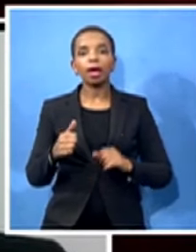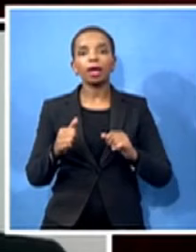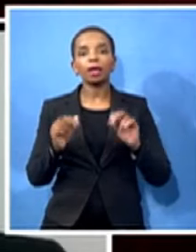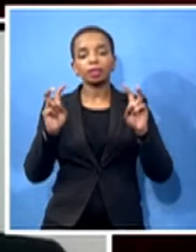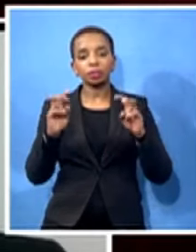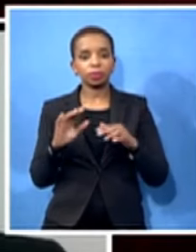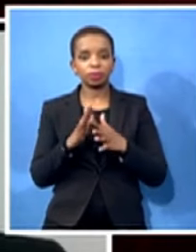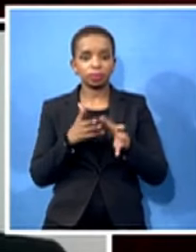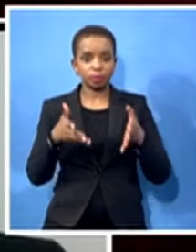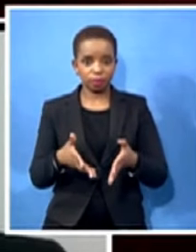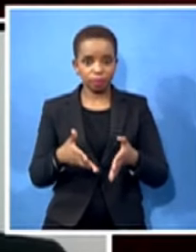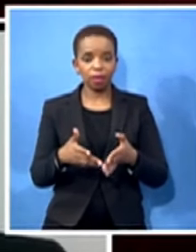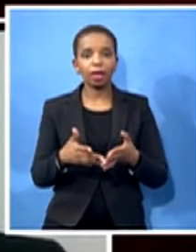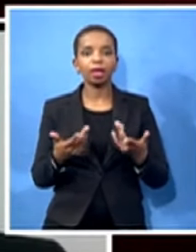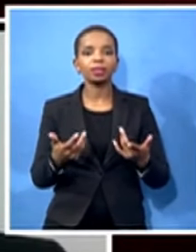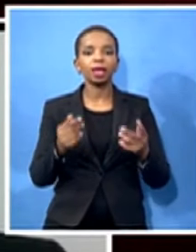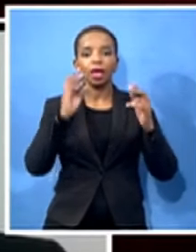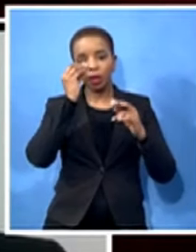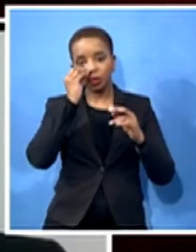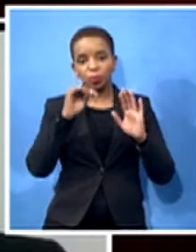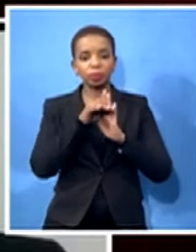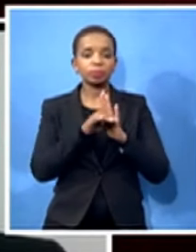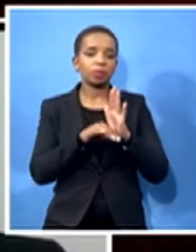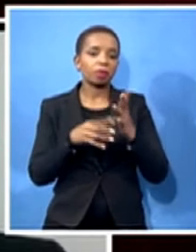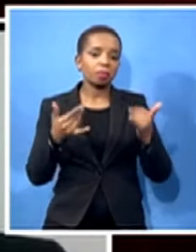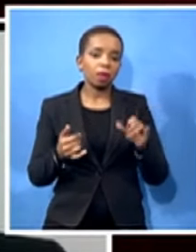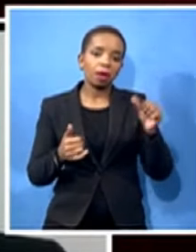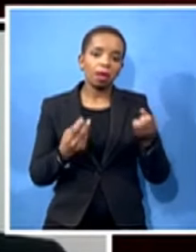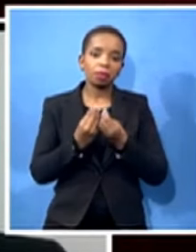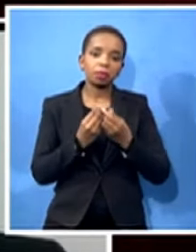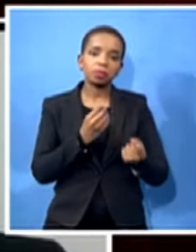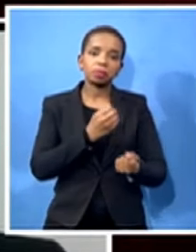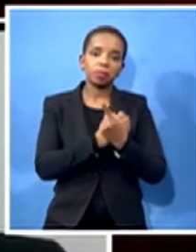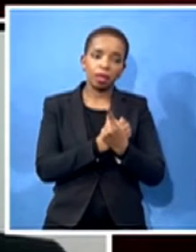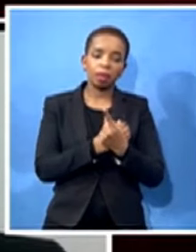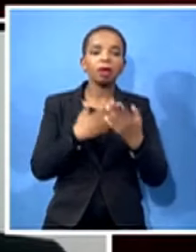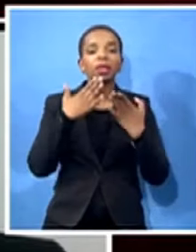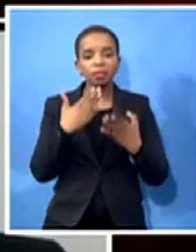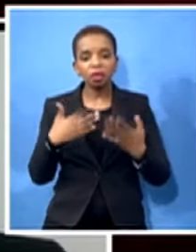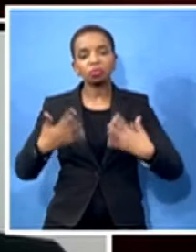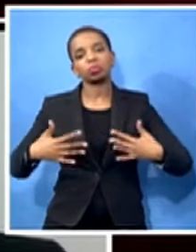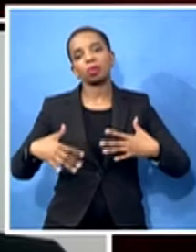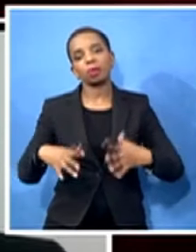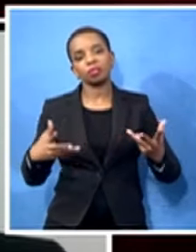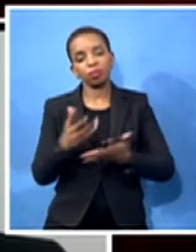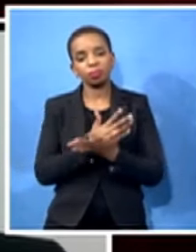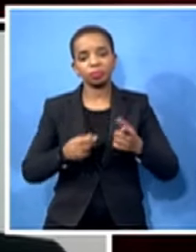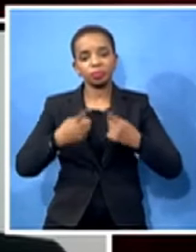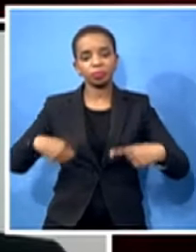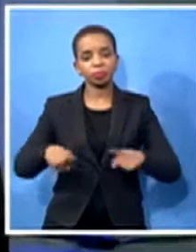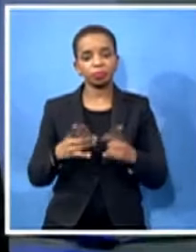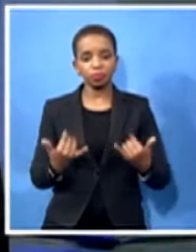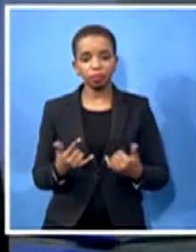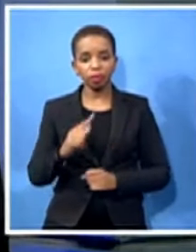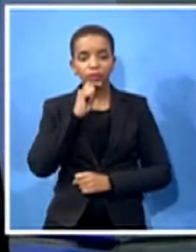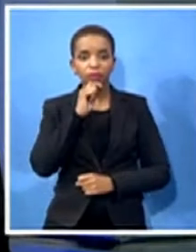have to end the conversation here. But thank you so much for talking to us this morning, Dr. Nandi. Thank you so much